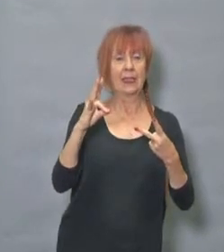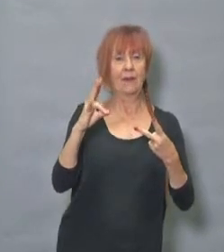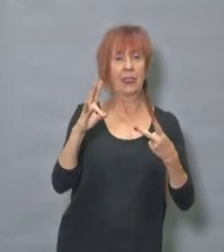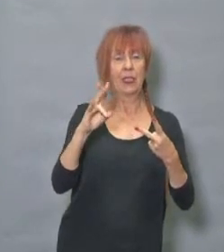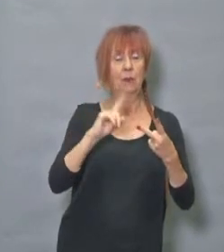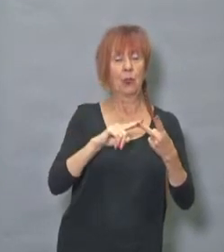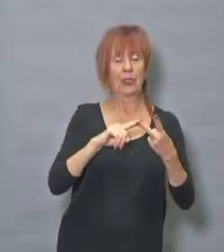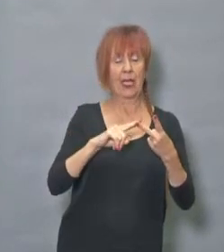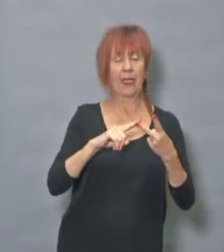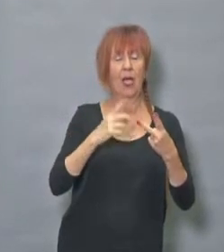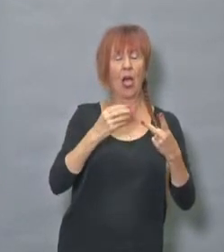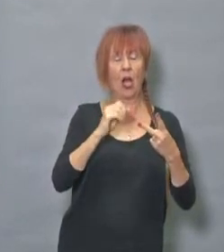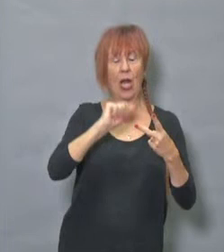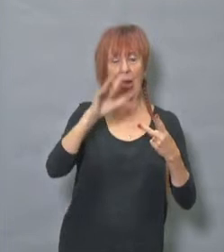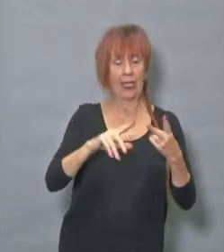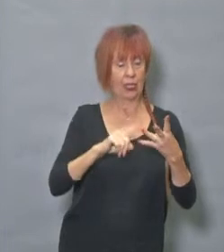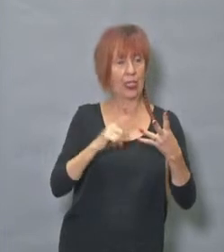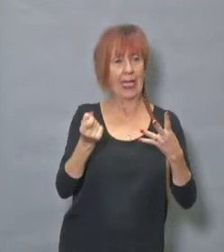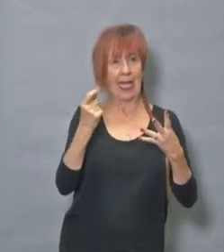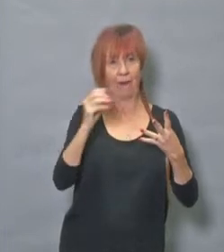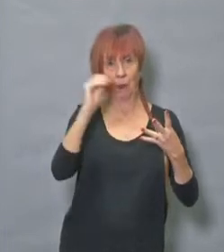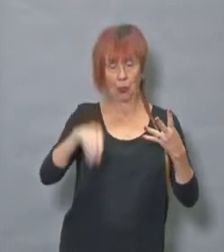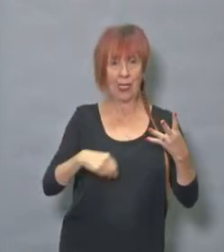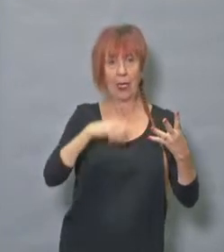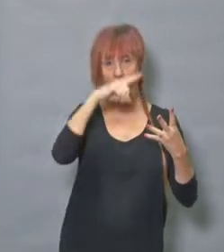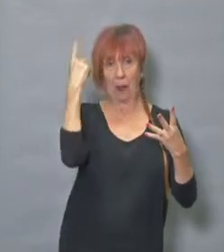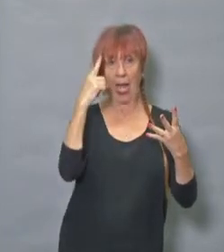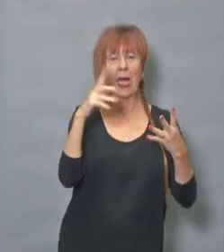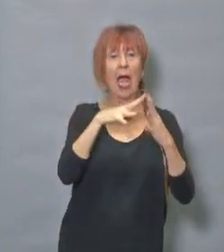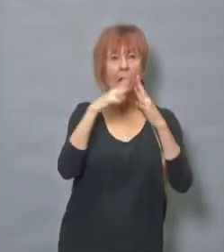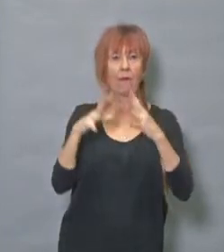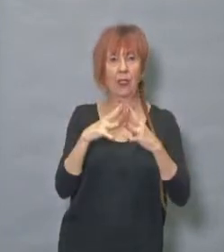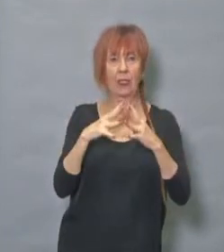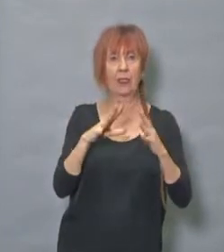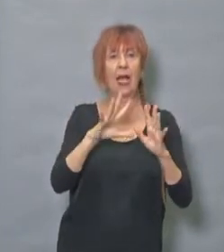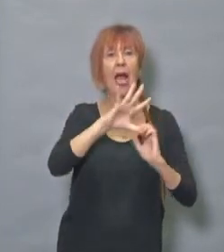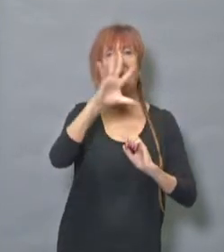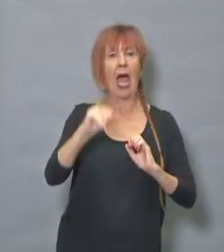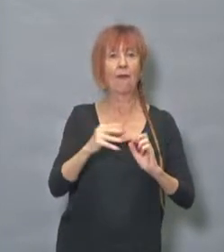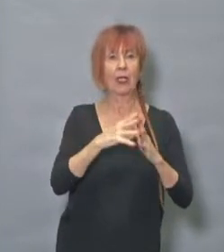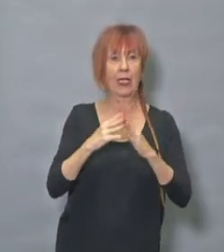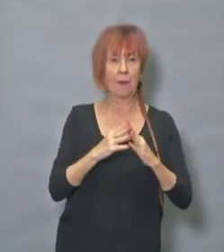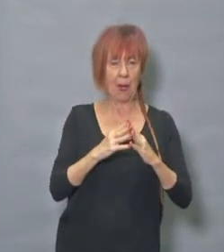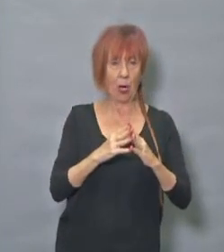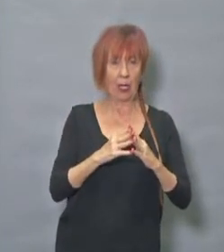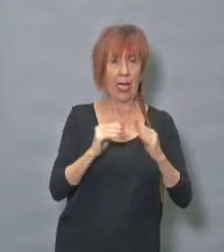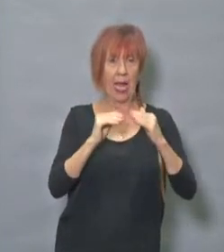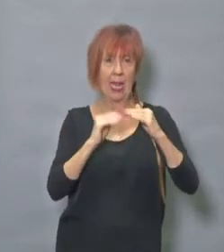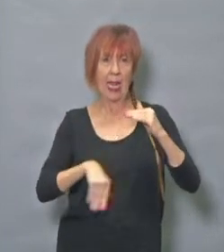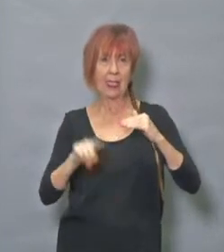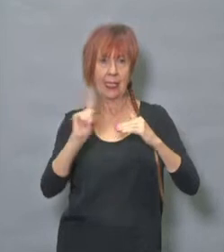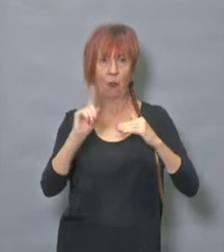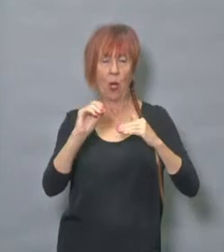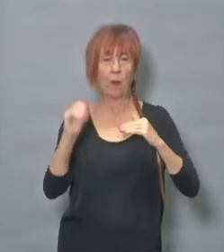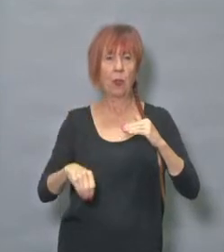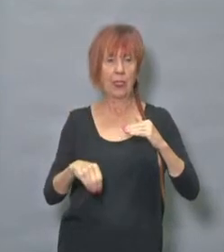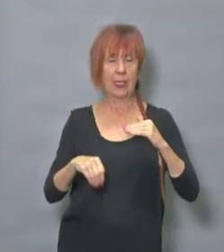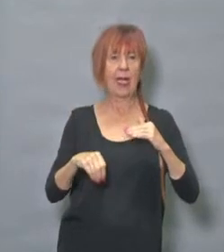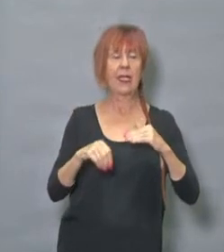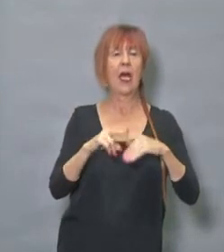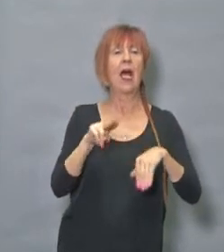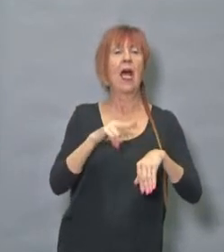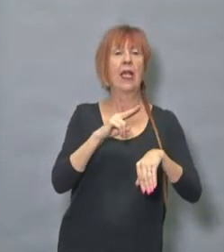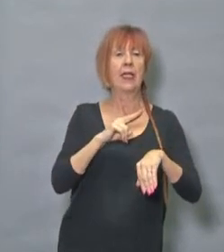are Asian, 11% are Black, African American, slightly less than 1% are Native Hawaiian or